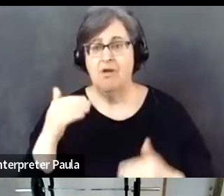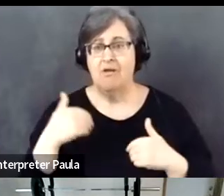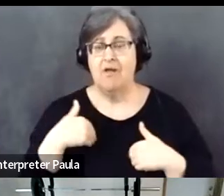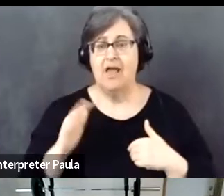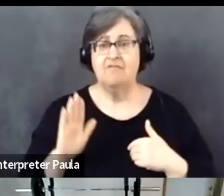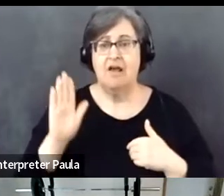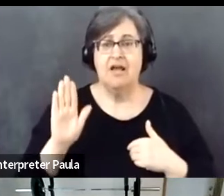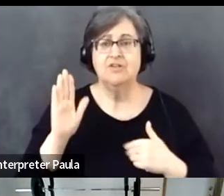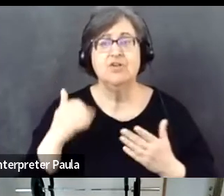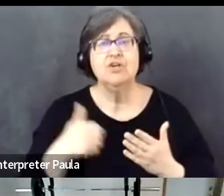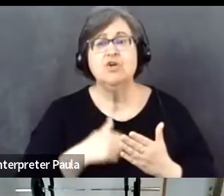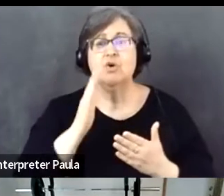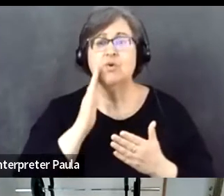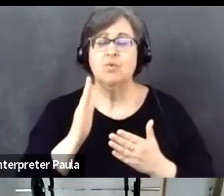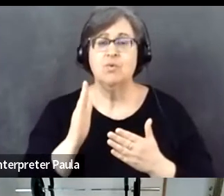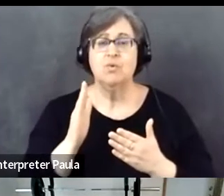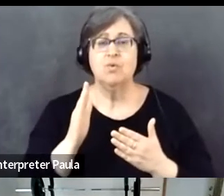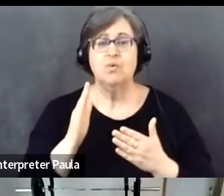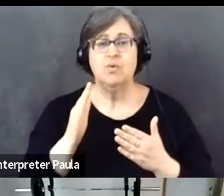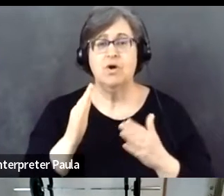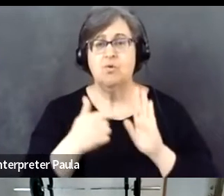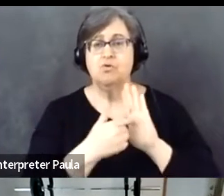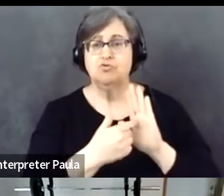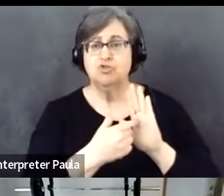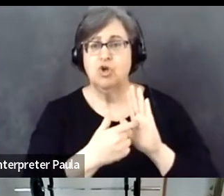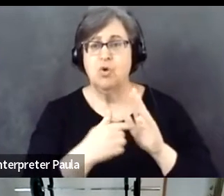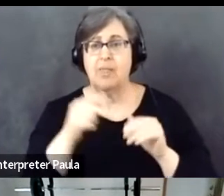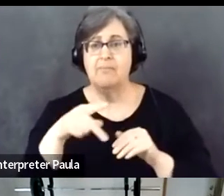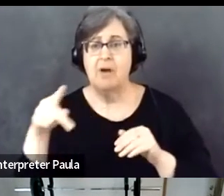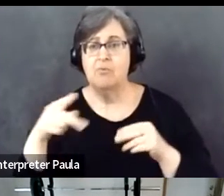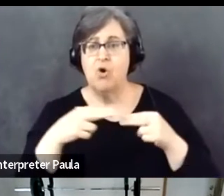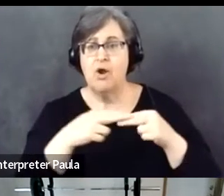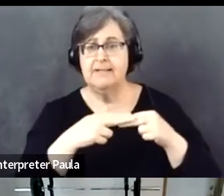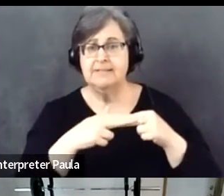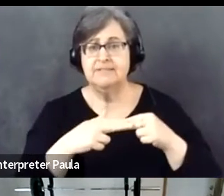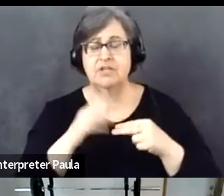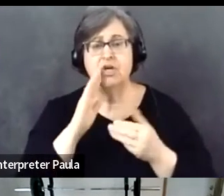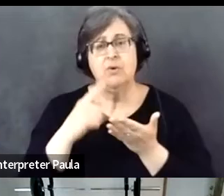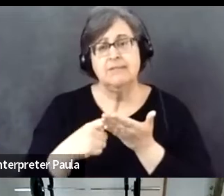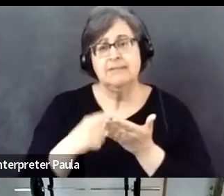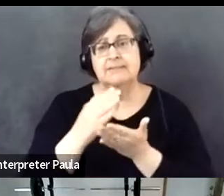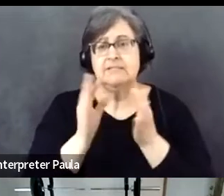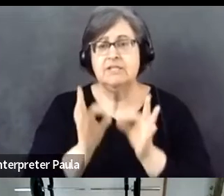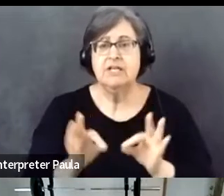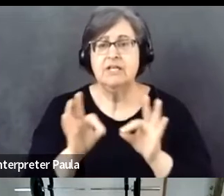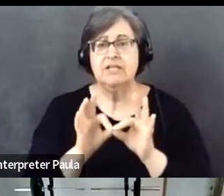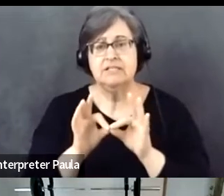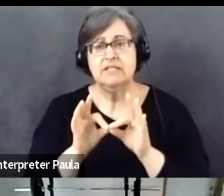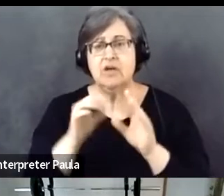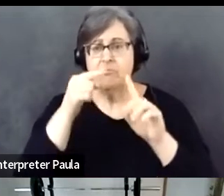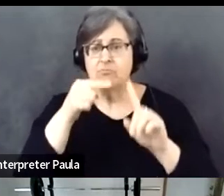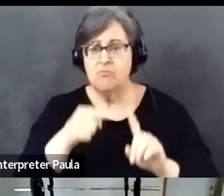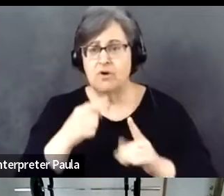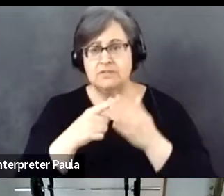to, we'll go through the PowerPoint, and we'll go through some of our key talking points, what's happening at the